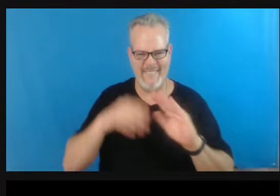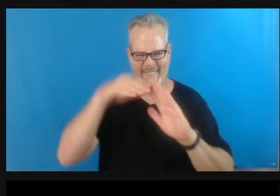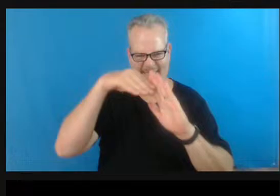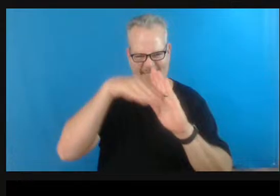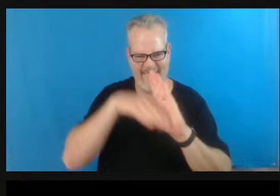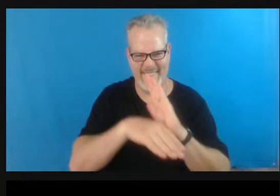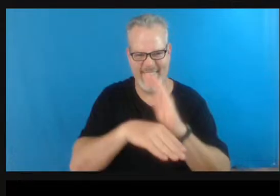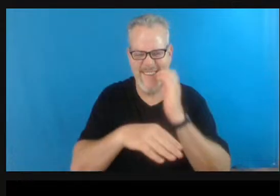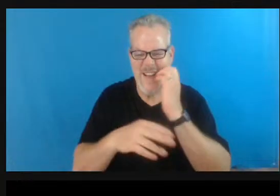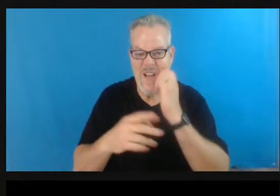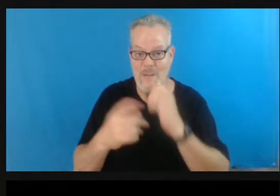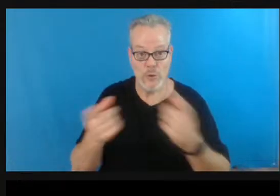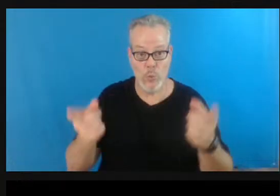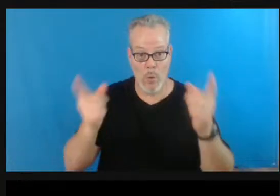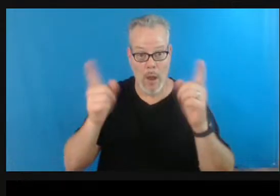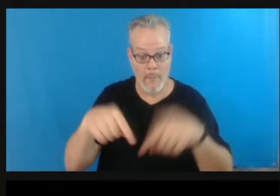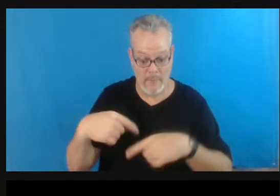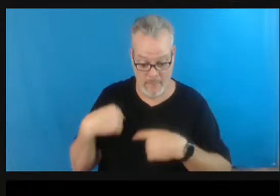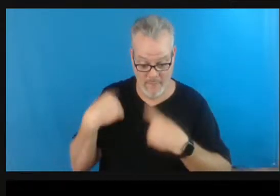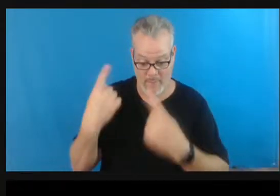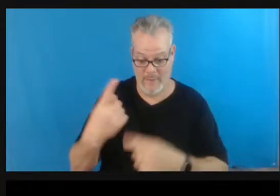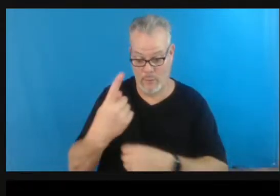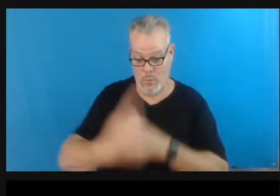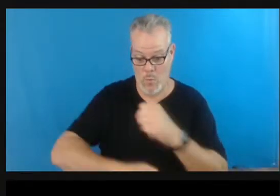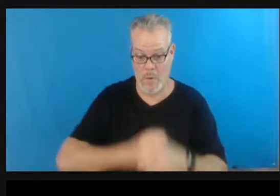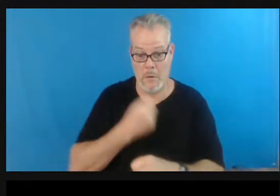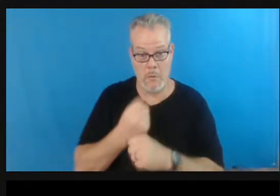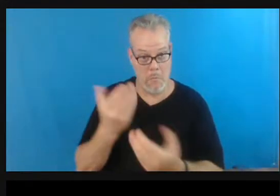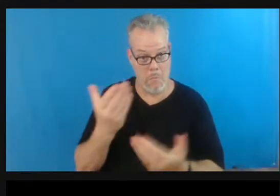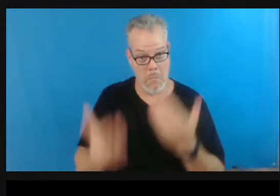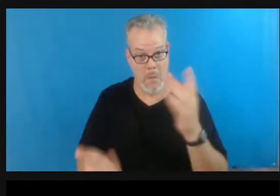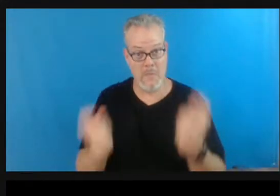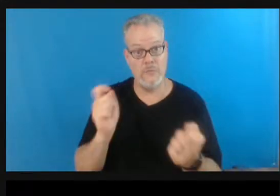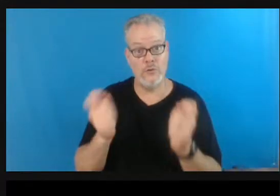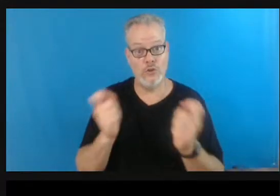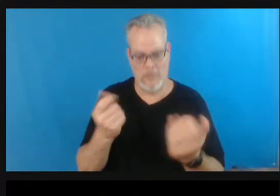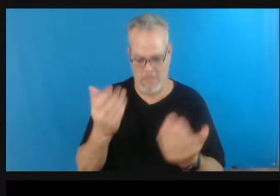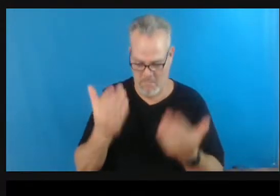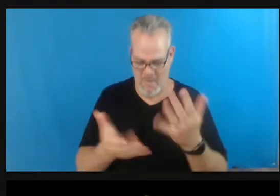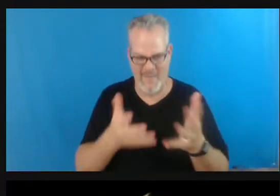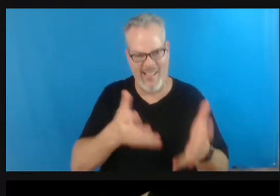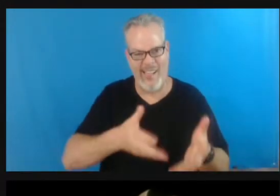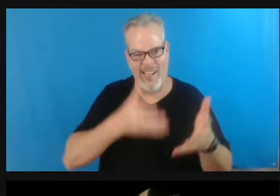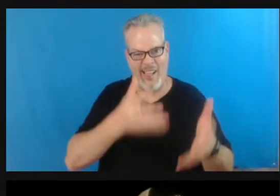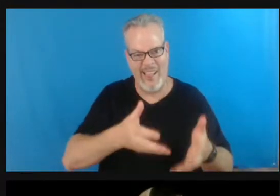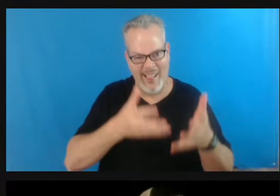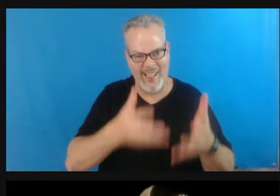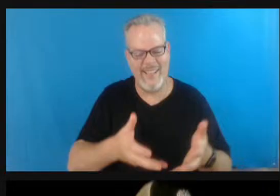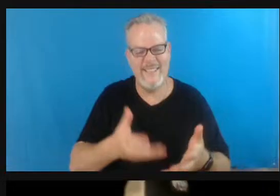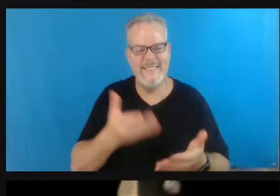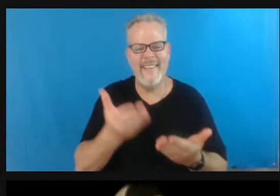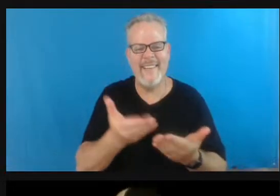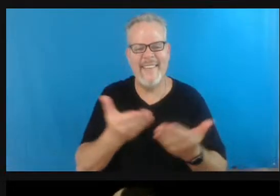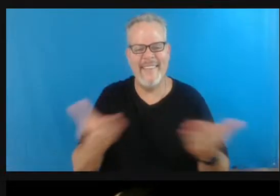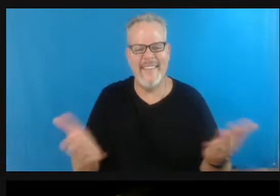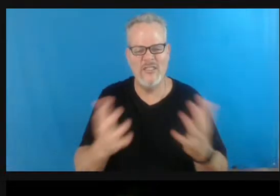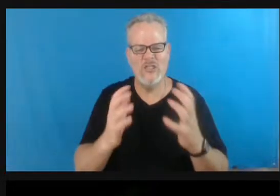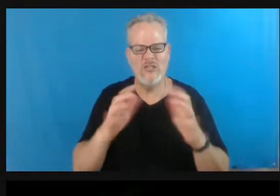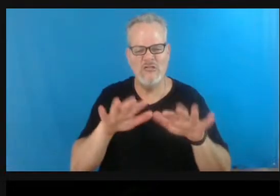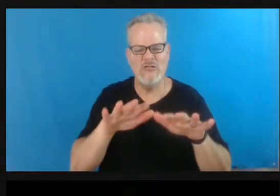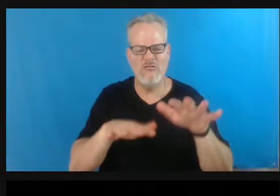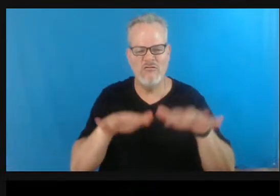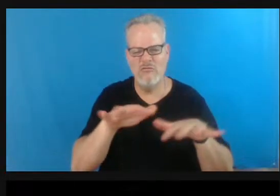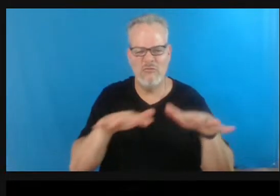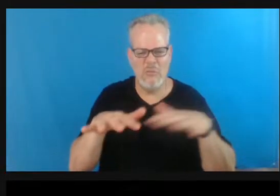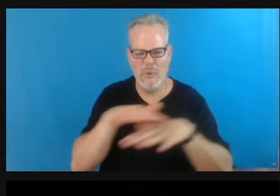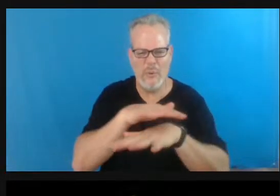within the last year certainly could be adjusting. There could be the remnants adjusting as well as things settle and the rift zone contracts.